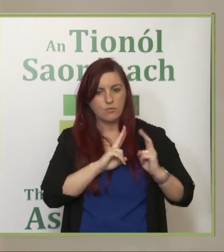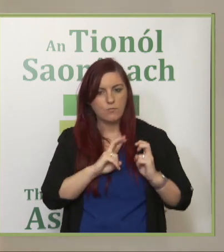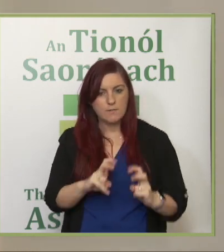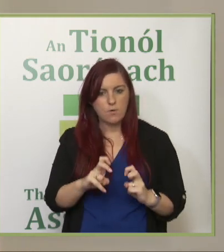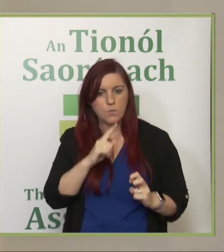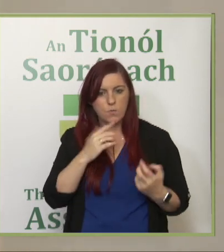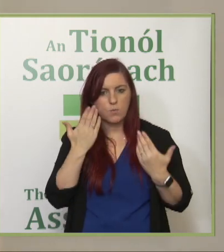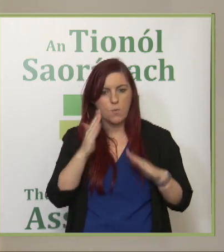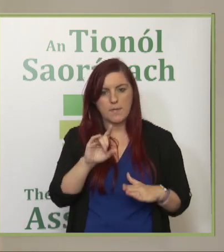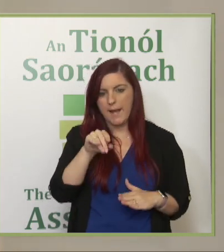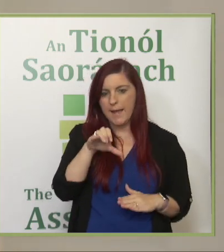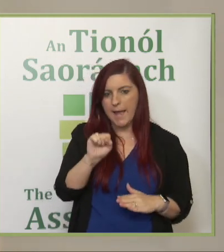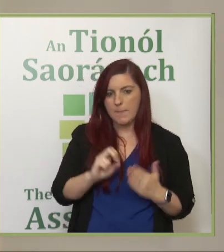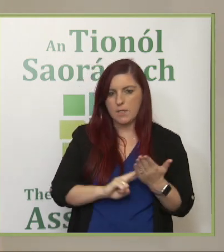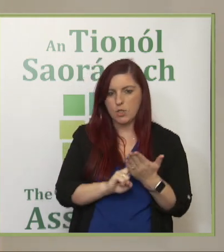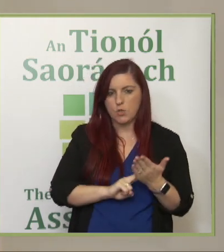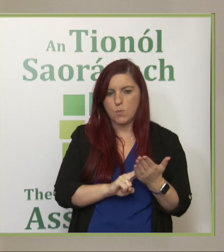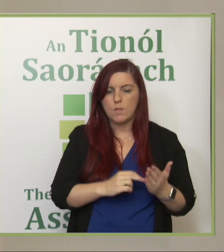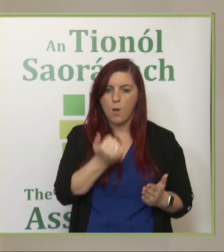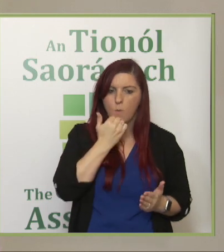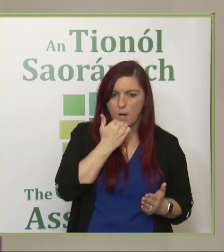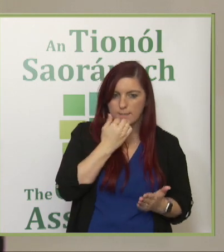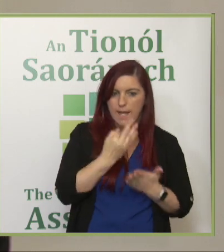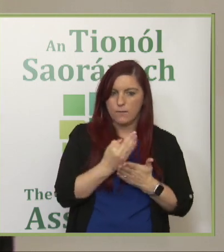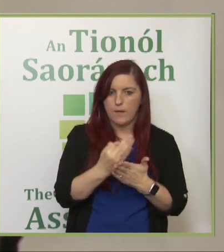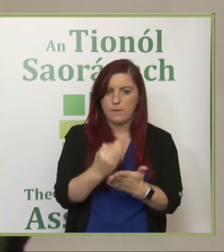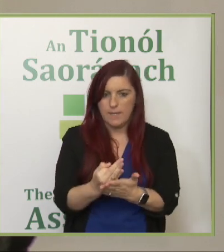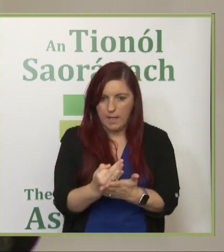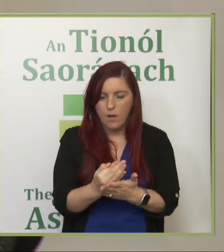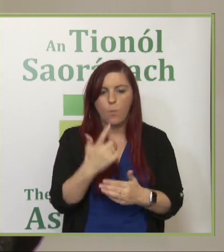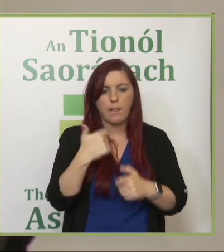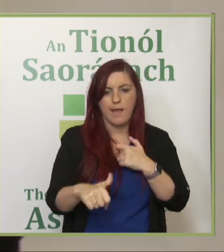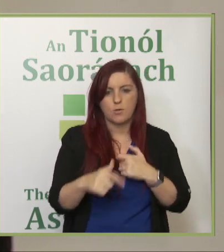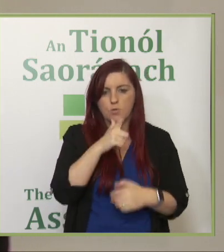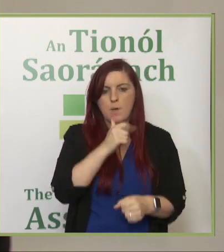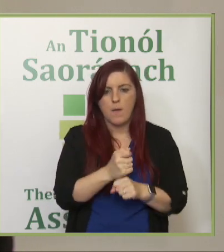indicate that cannabis use quantity and frequency predicts the likelihood of